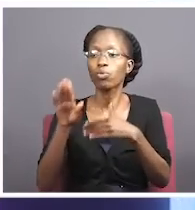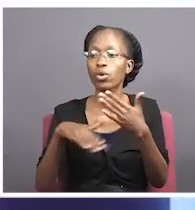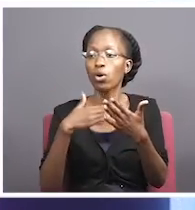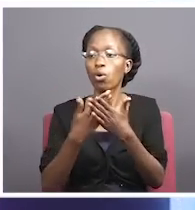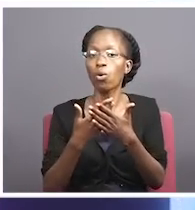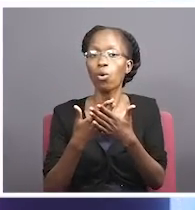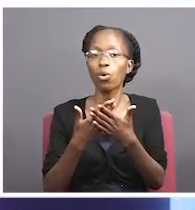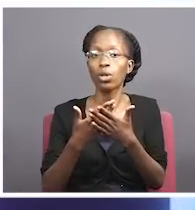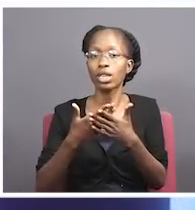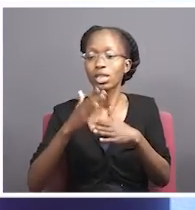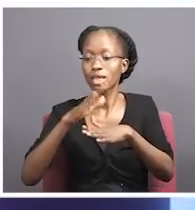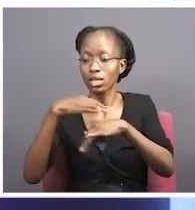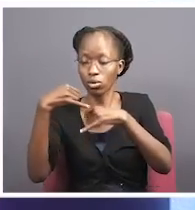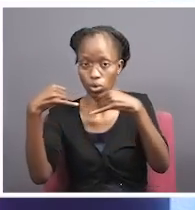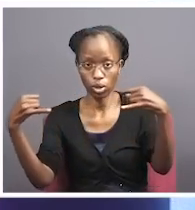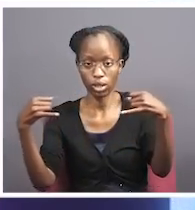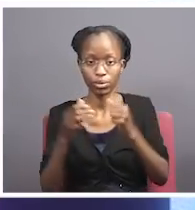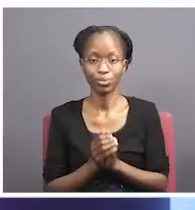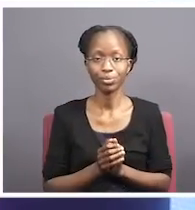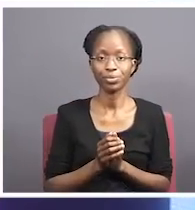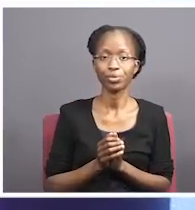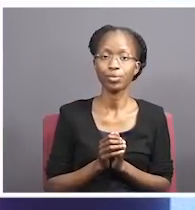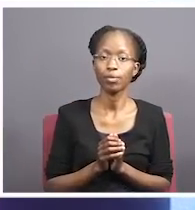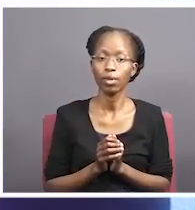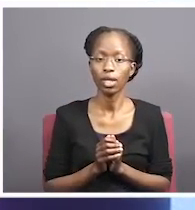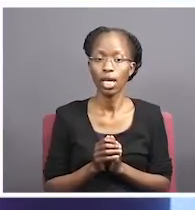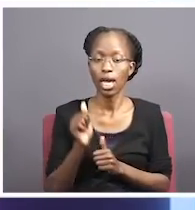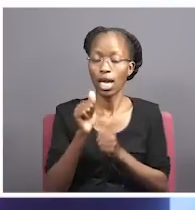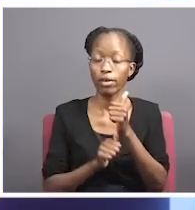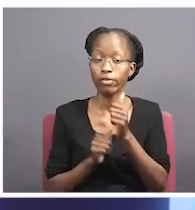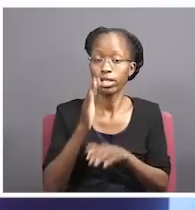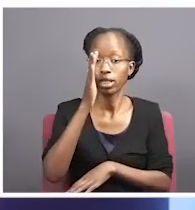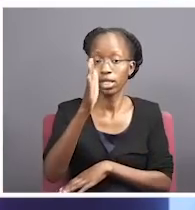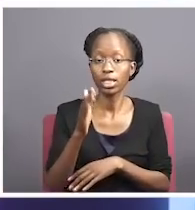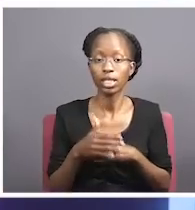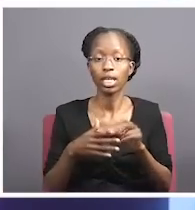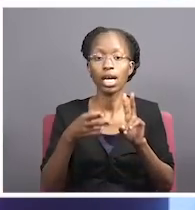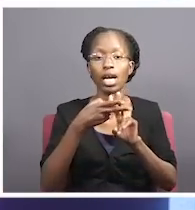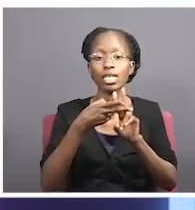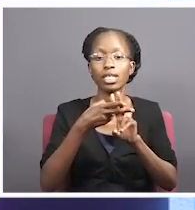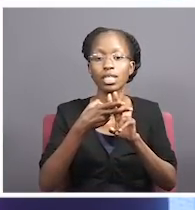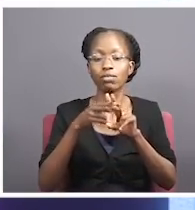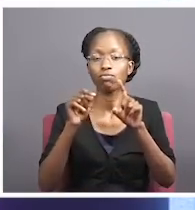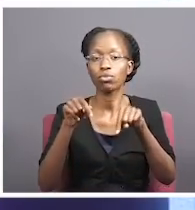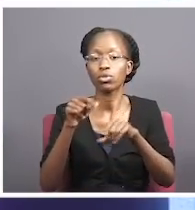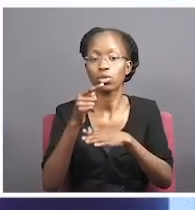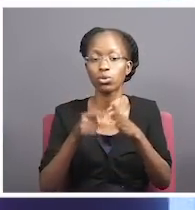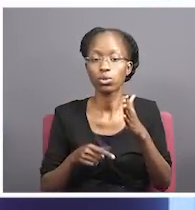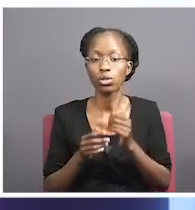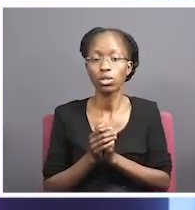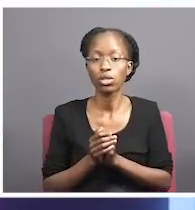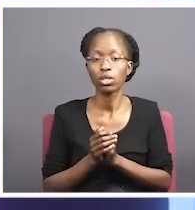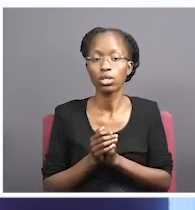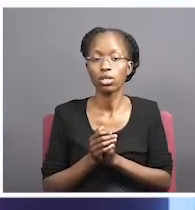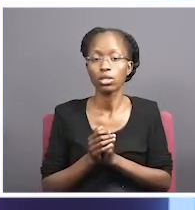TV, and all our CITAM Church online stations. every Sunday. Our hashtag for